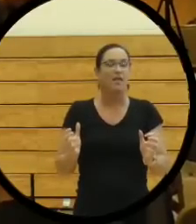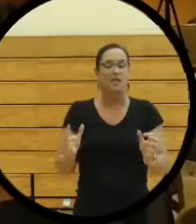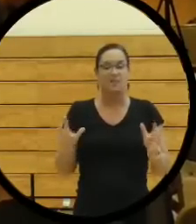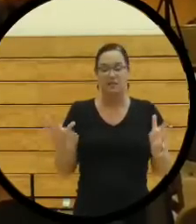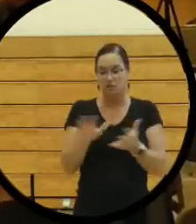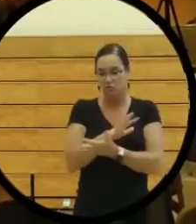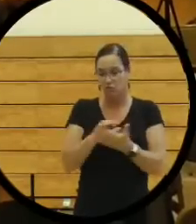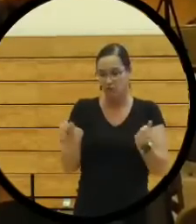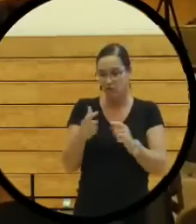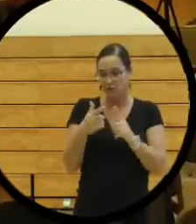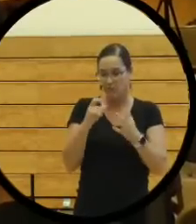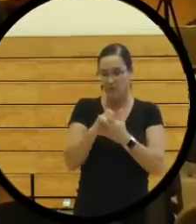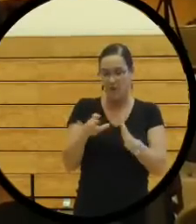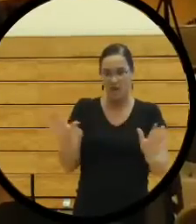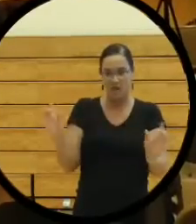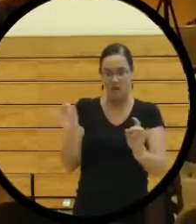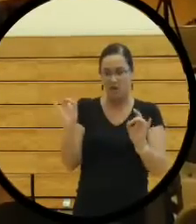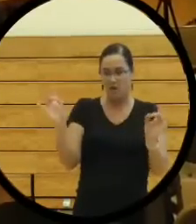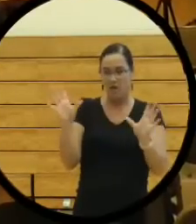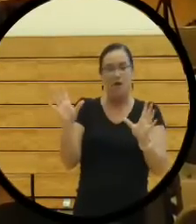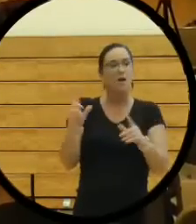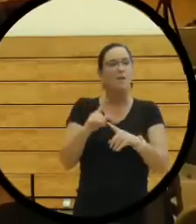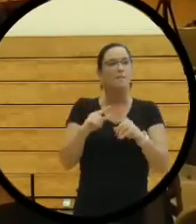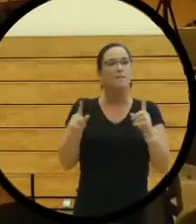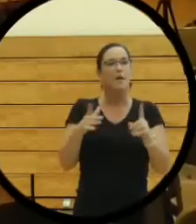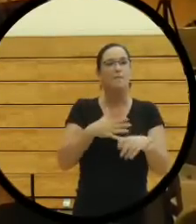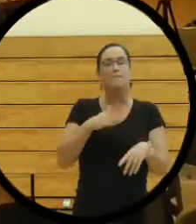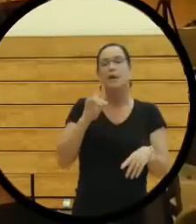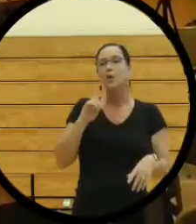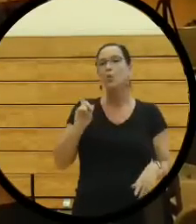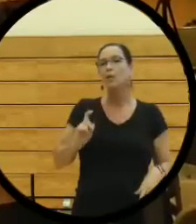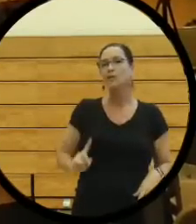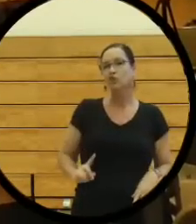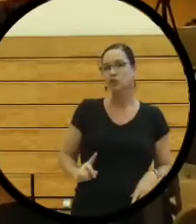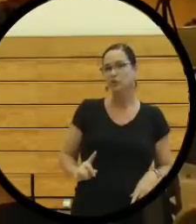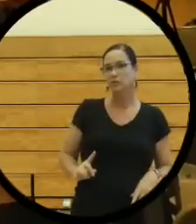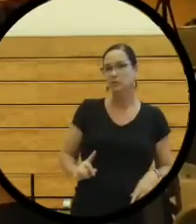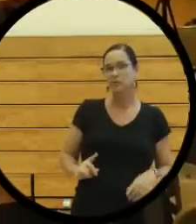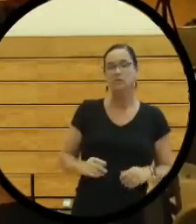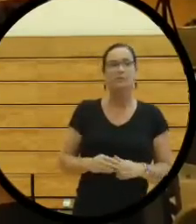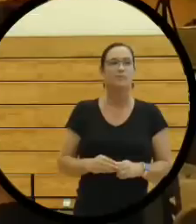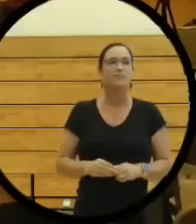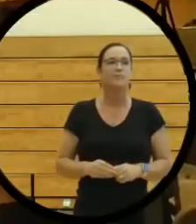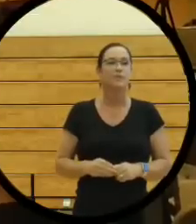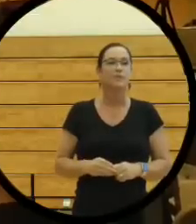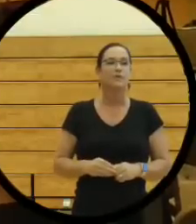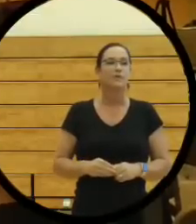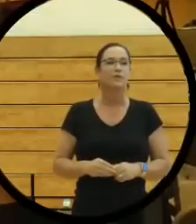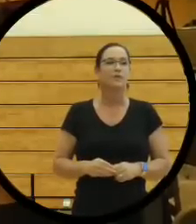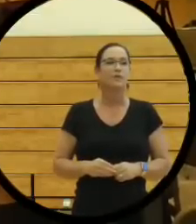carnage from that was just incredible. But what my question is, if